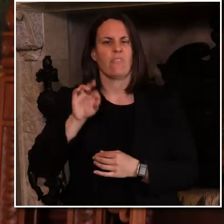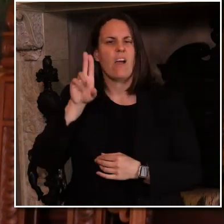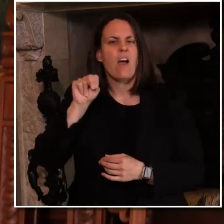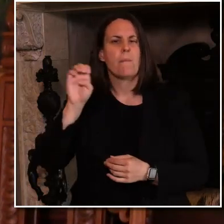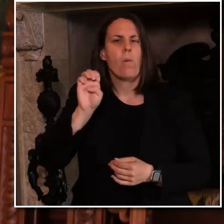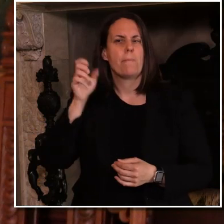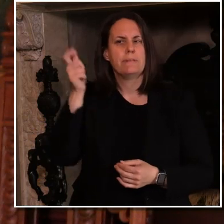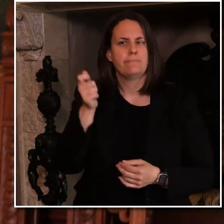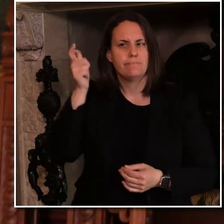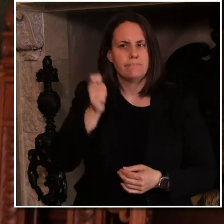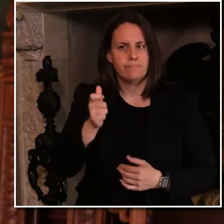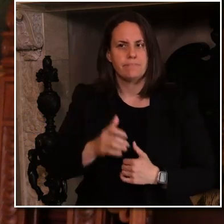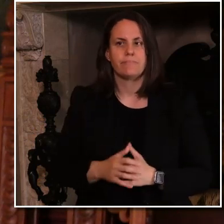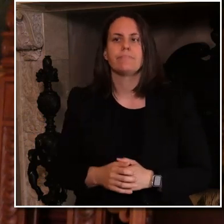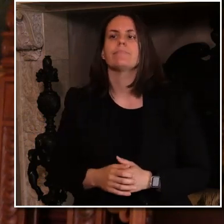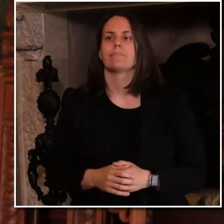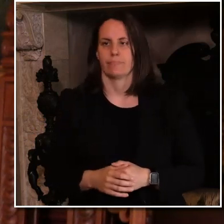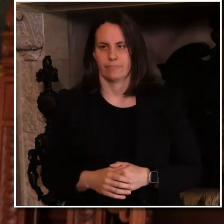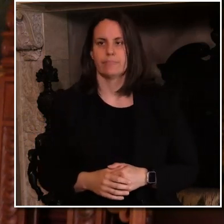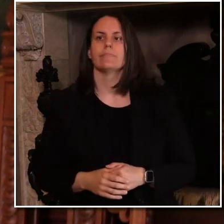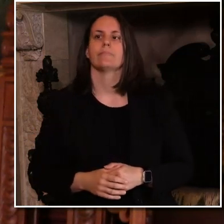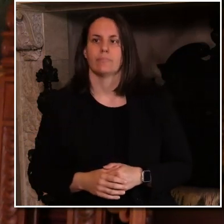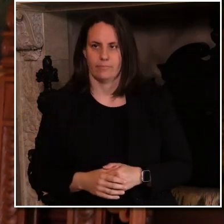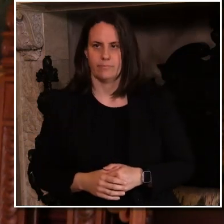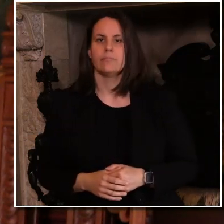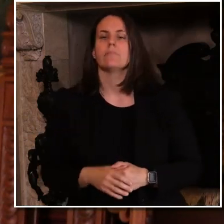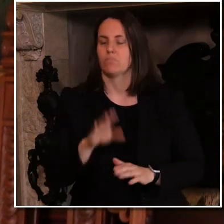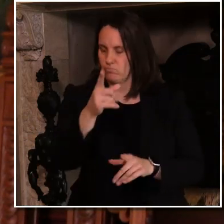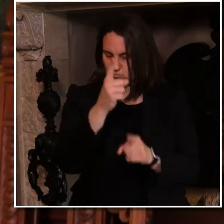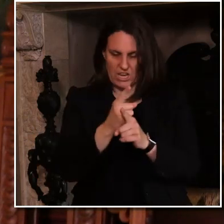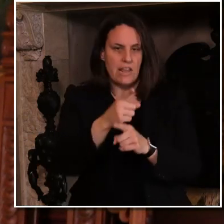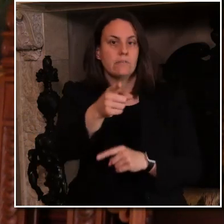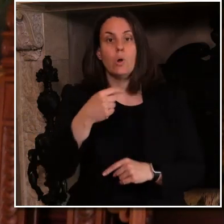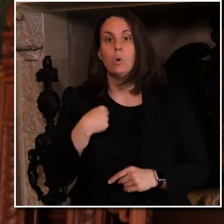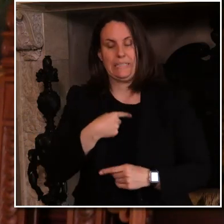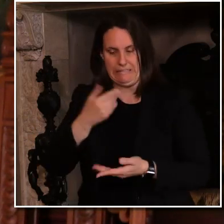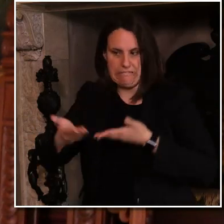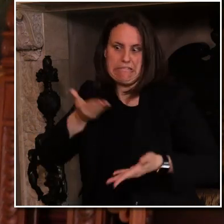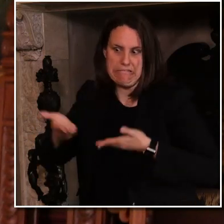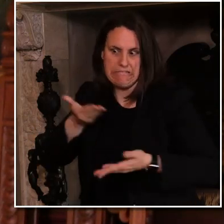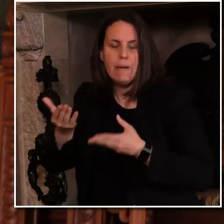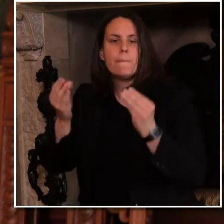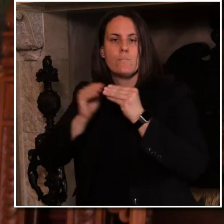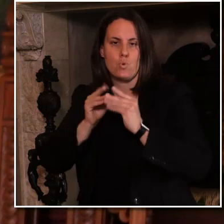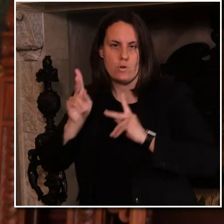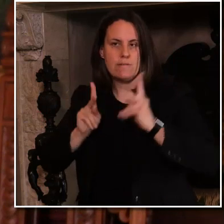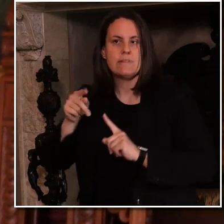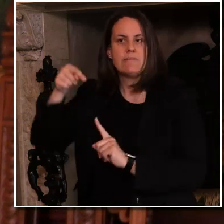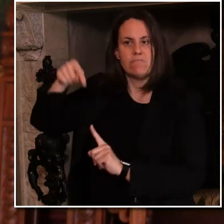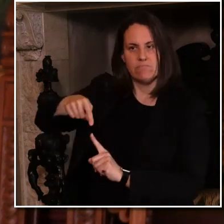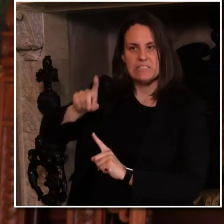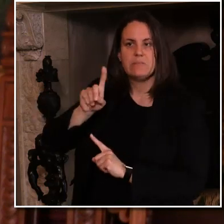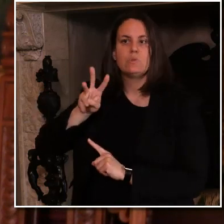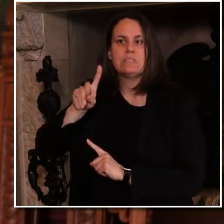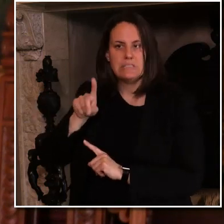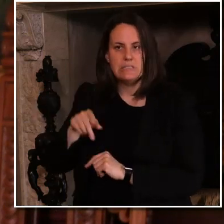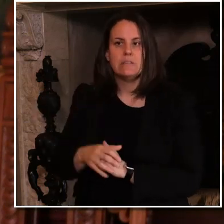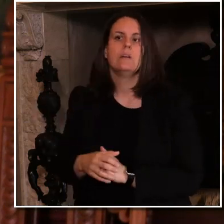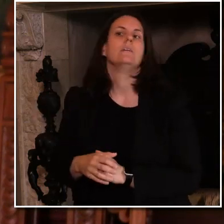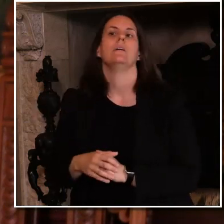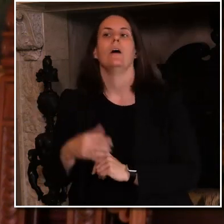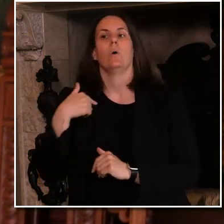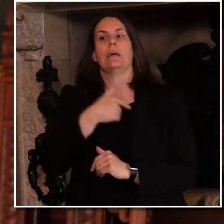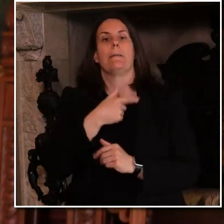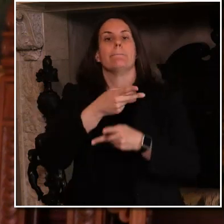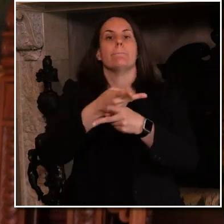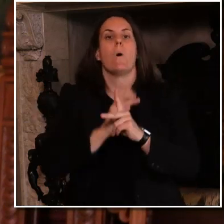has been hiring, we've been transferring employees from other agencies to be able to fill in. DWD also did a significant